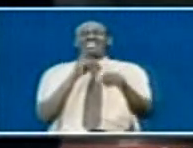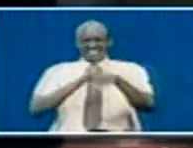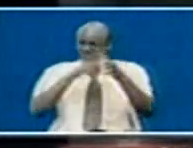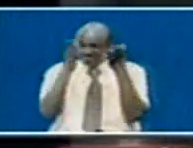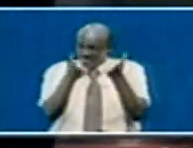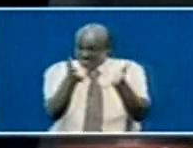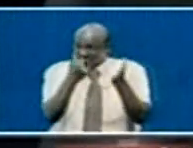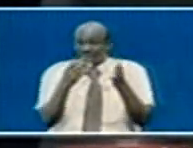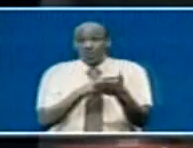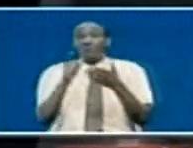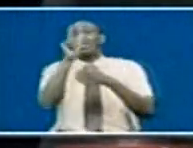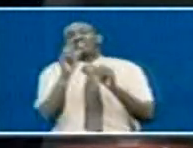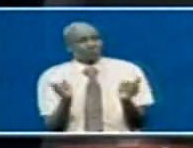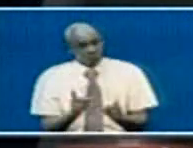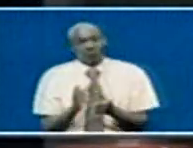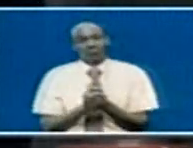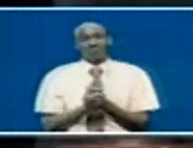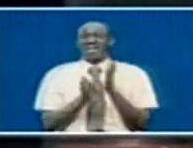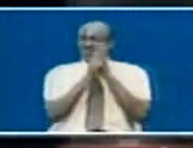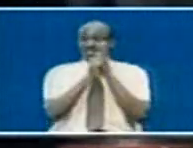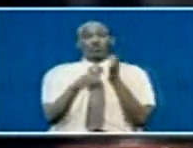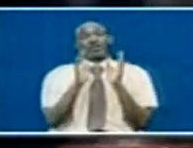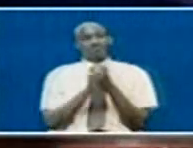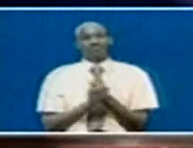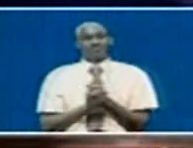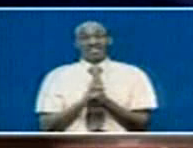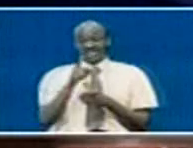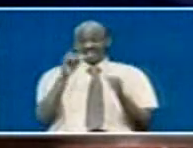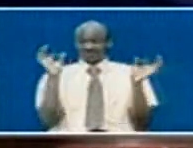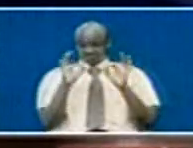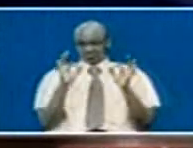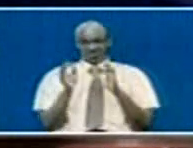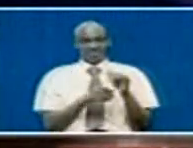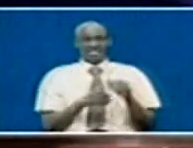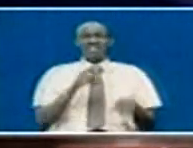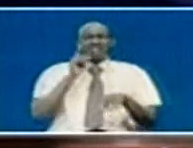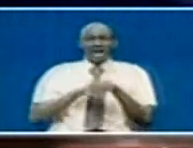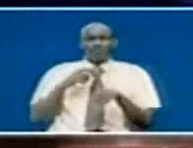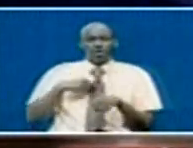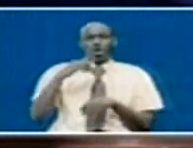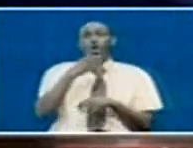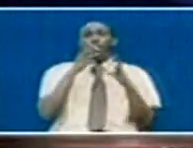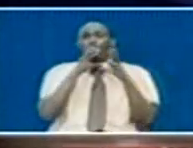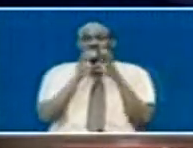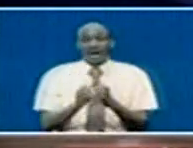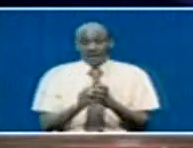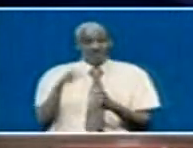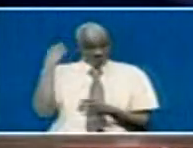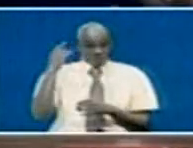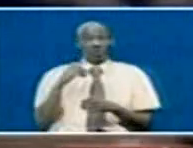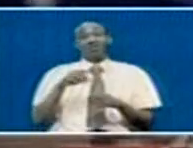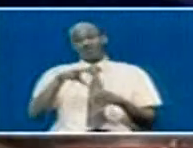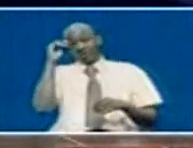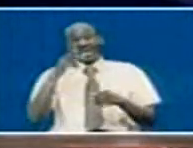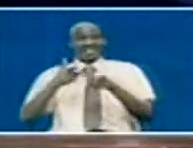in an efficient way. Yeah. Yes, that's very important. Absolutely, Ambassador. Look, when Osama bin Laden was finally tracked down and killed,